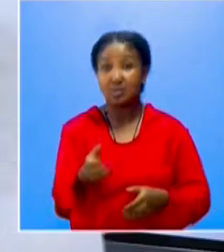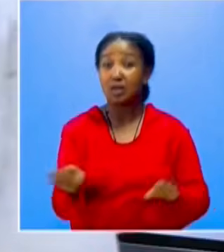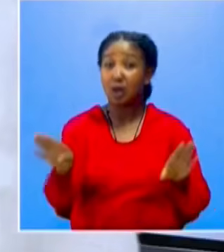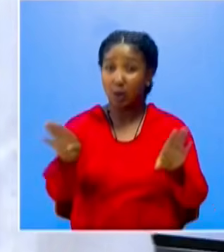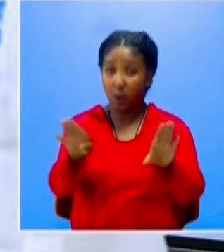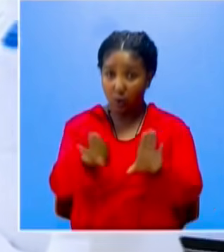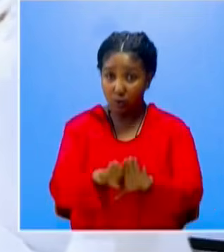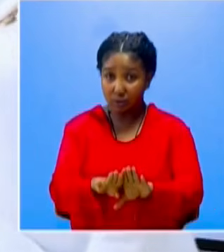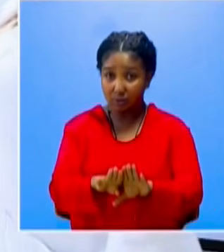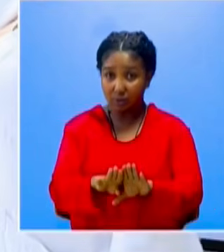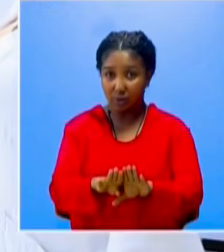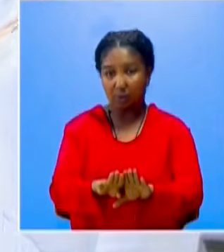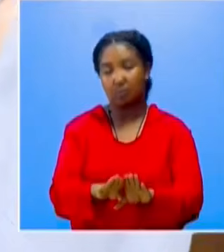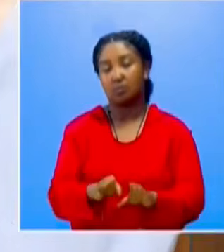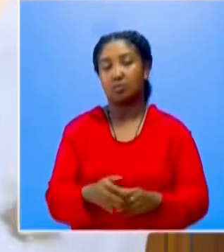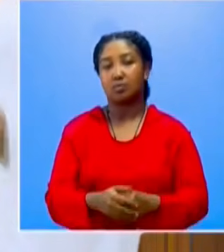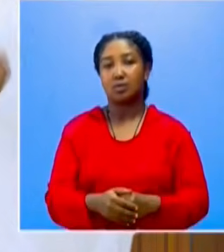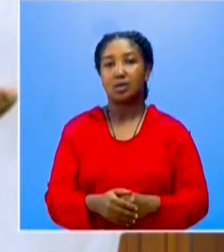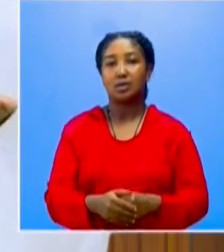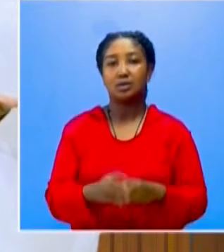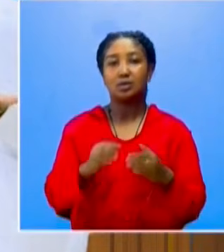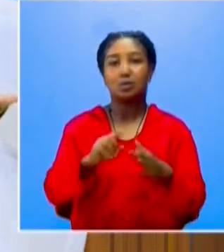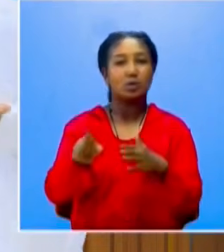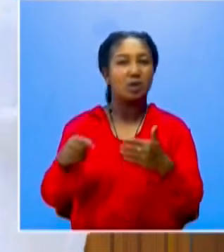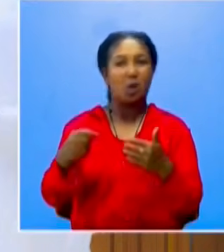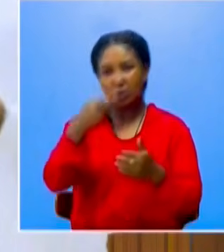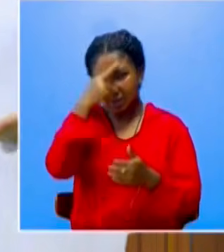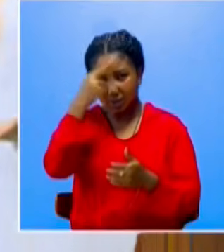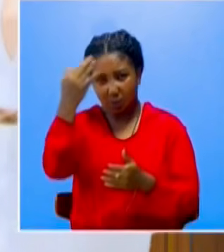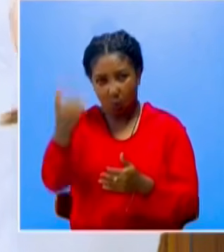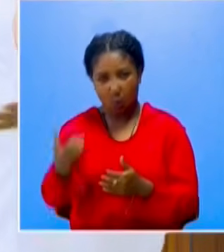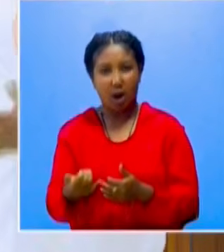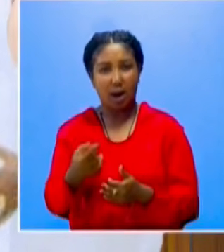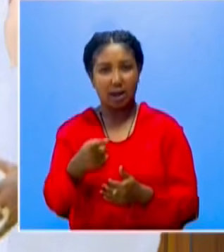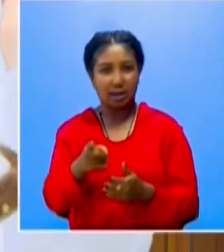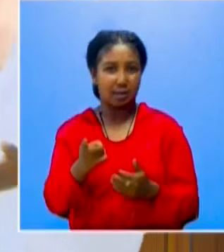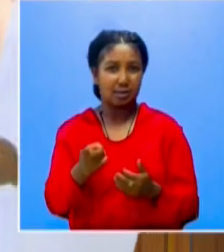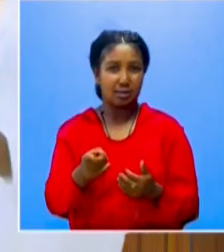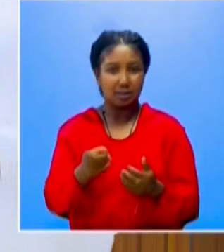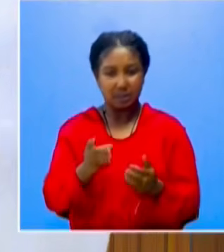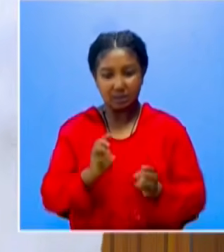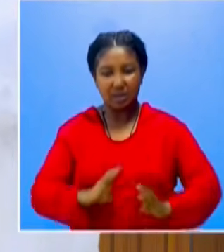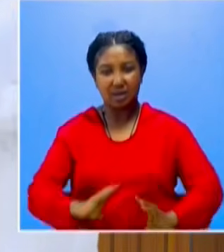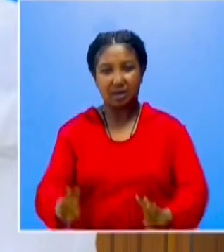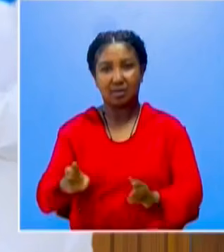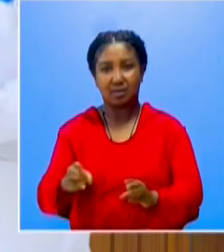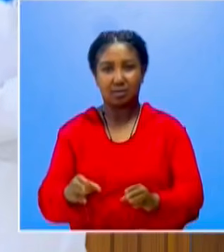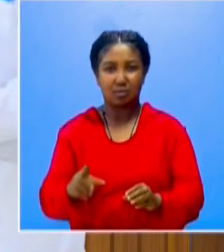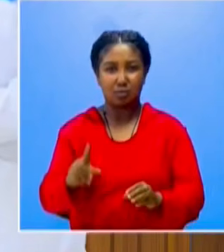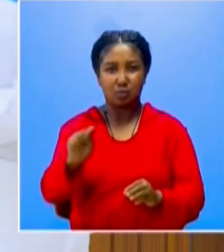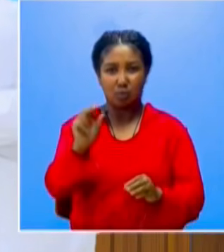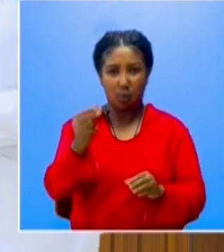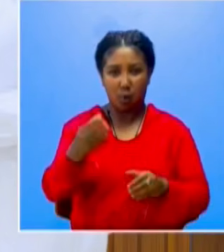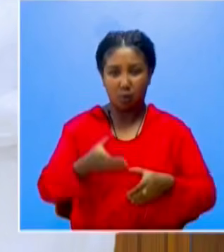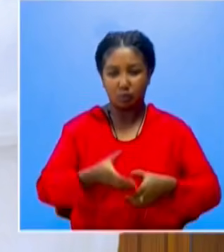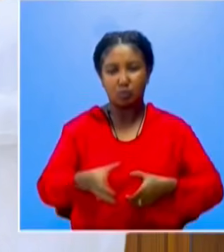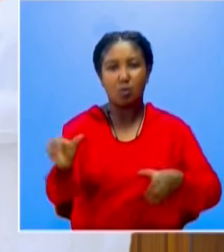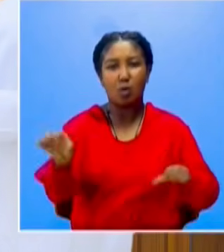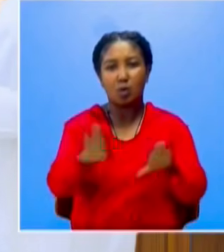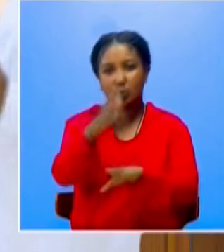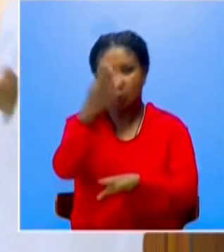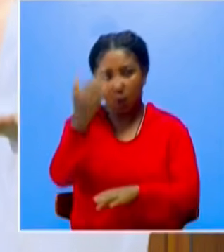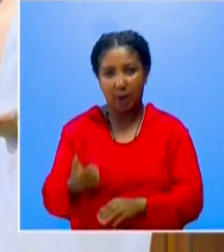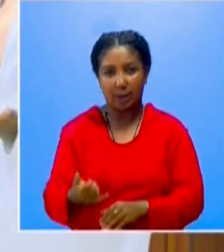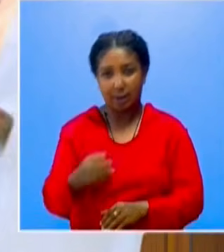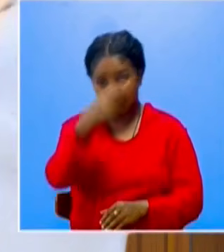closed drains. Now, what is the reason? Why are the drains on the streets closed?